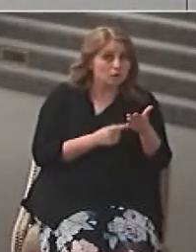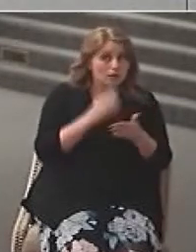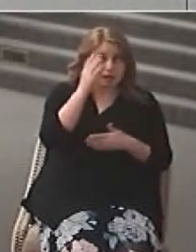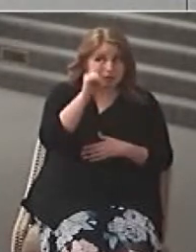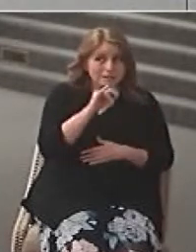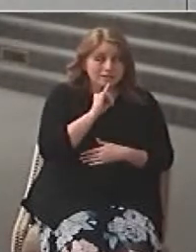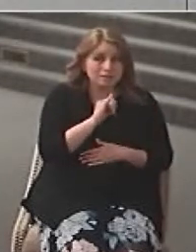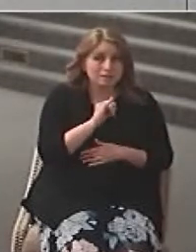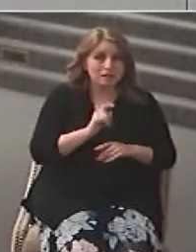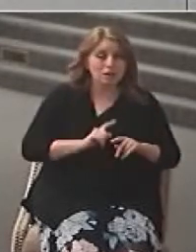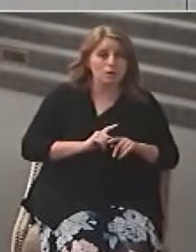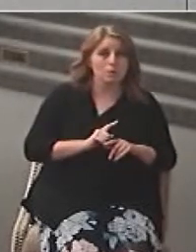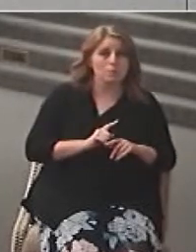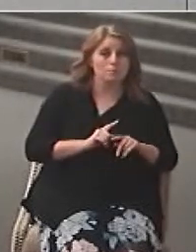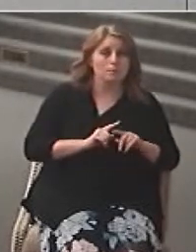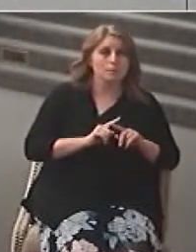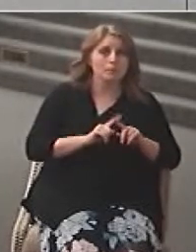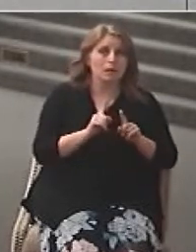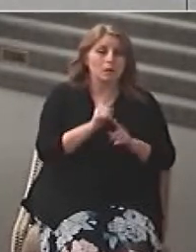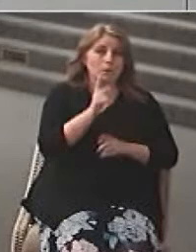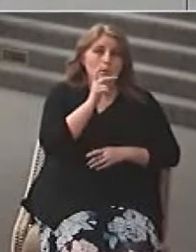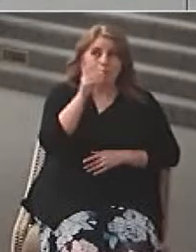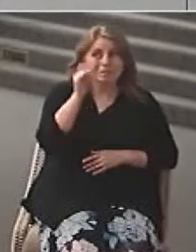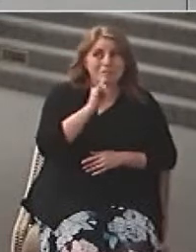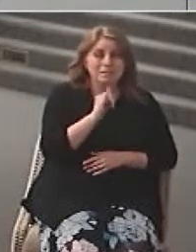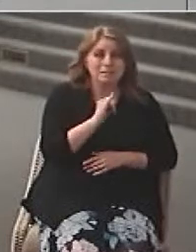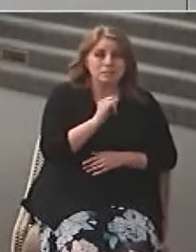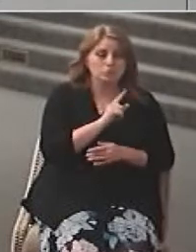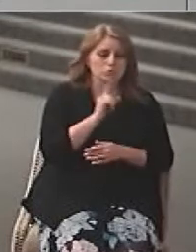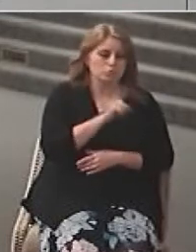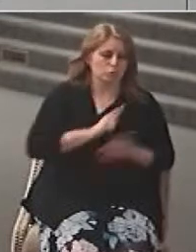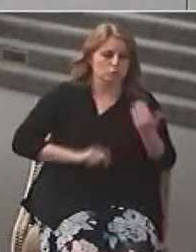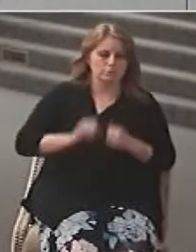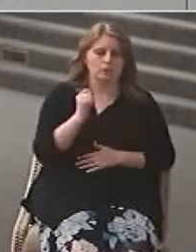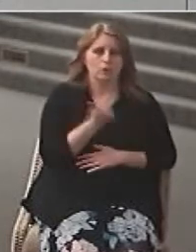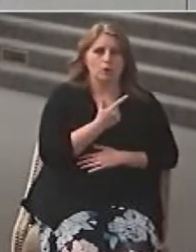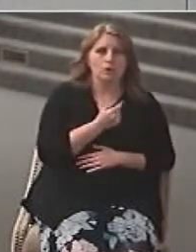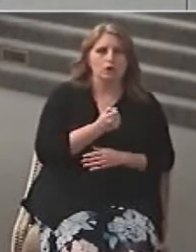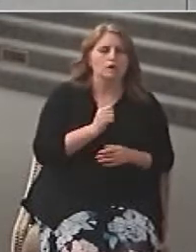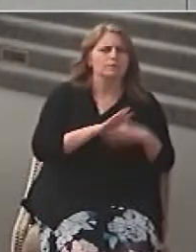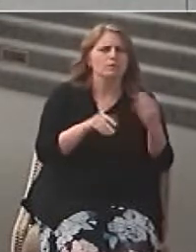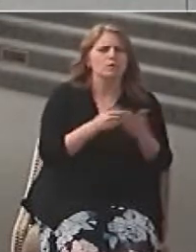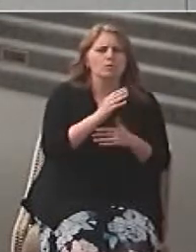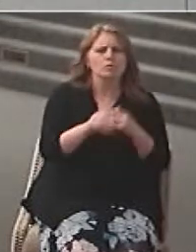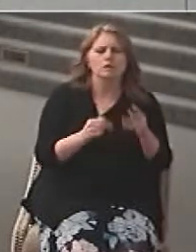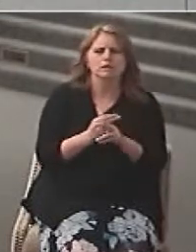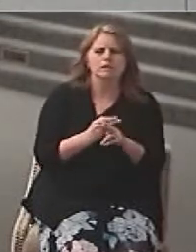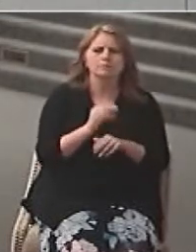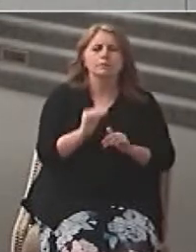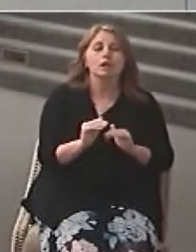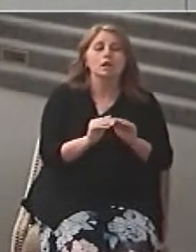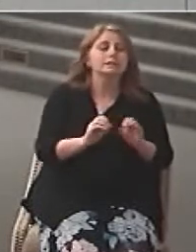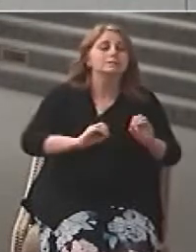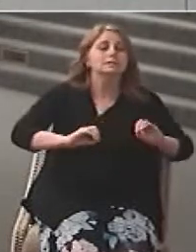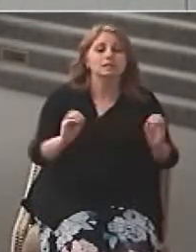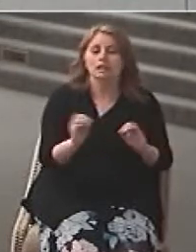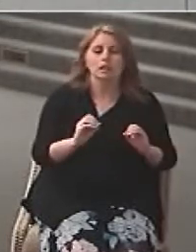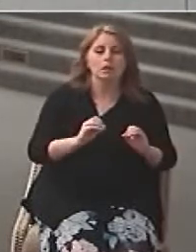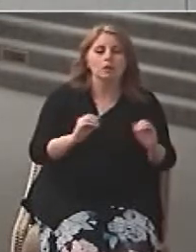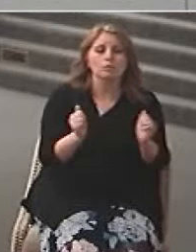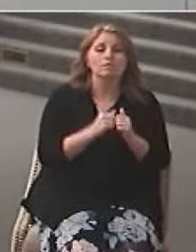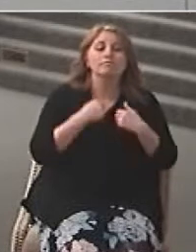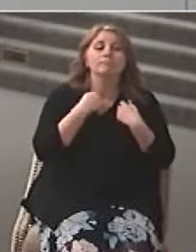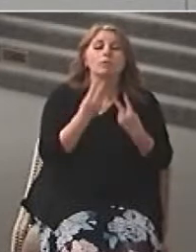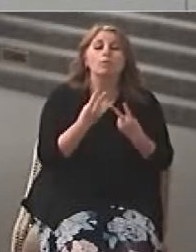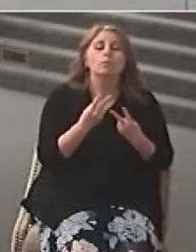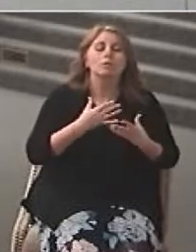it's because of who He is. He is Lord of all. He is the Lord of the entire universe. He stepped out on nothing, and with just the mere words of His voice,